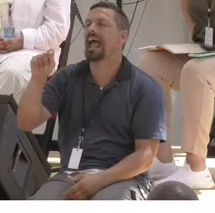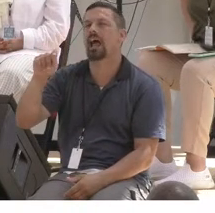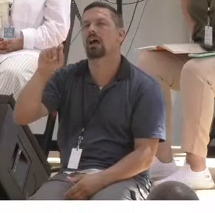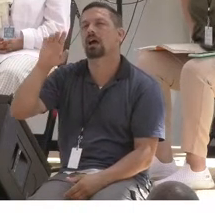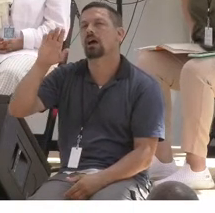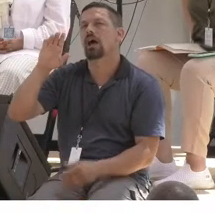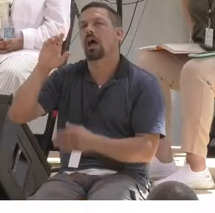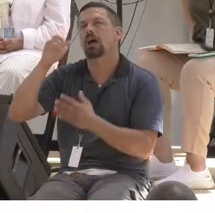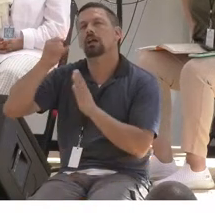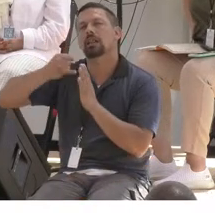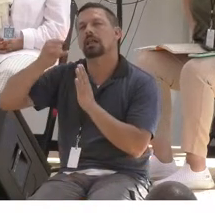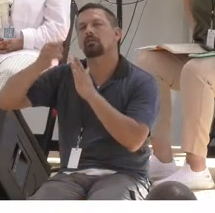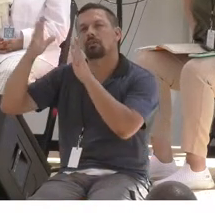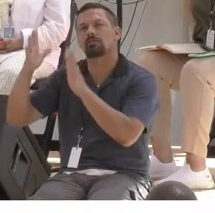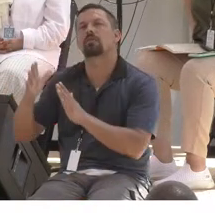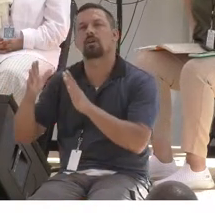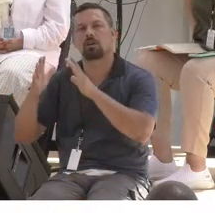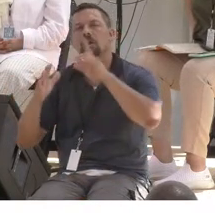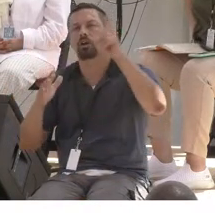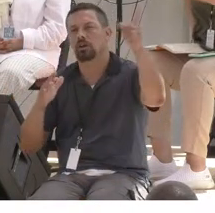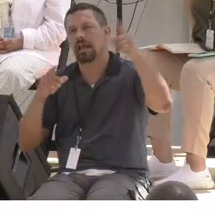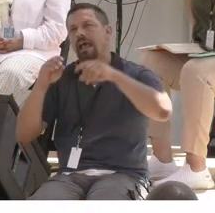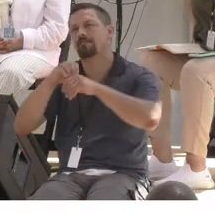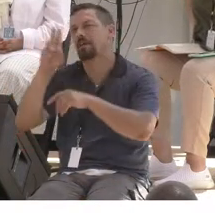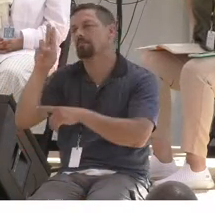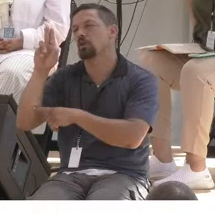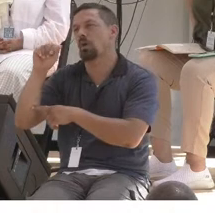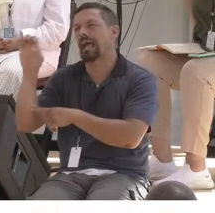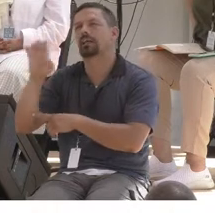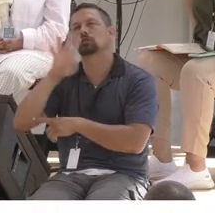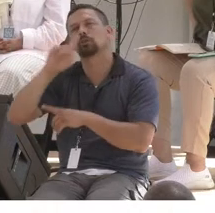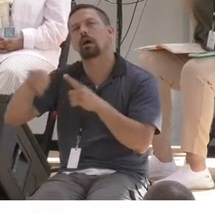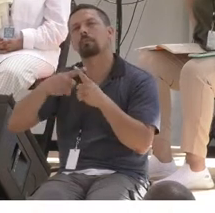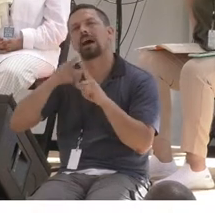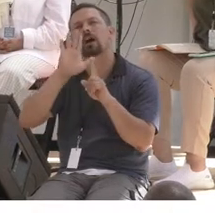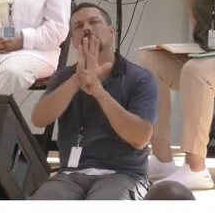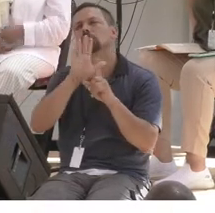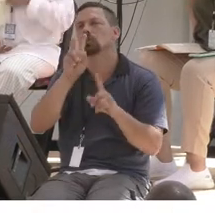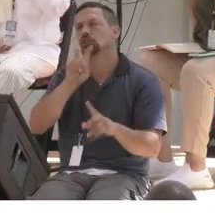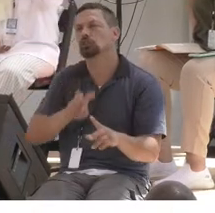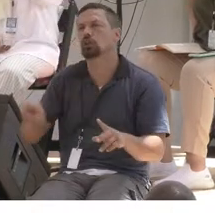Al-Mandi, talking about his journey as a calligrapher.